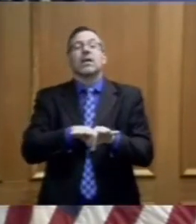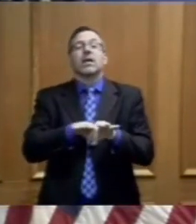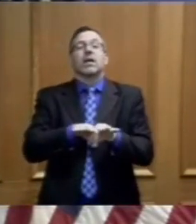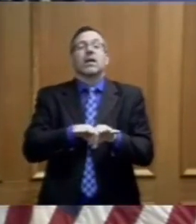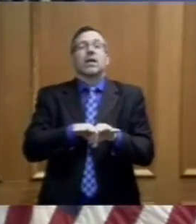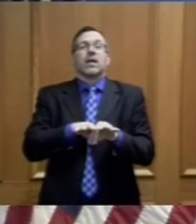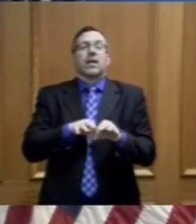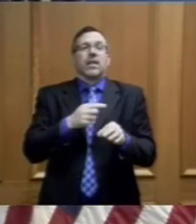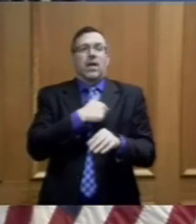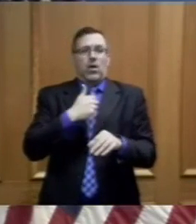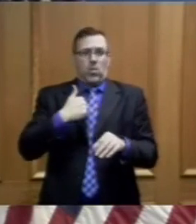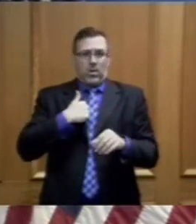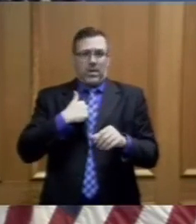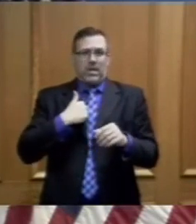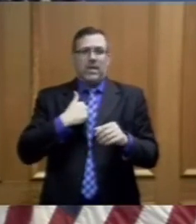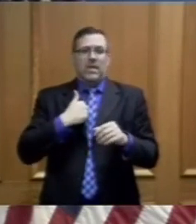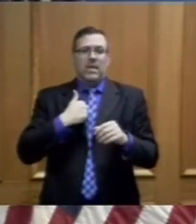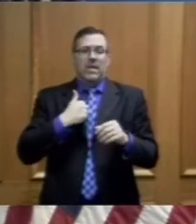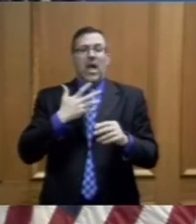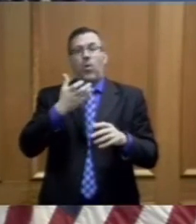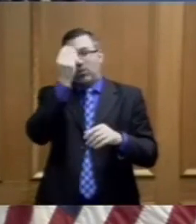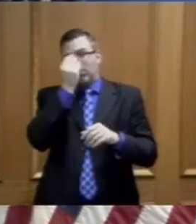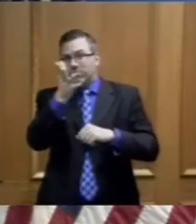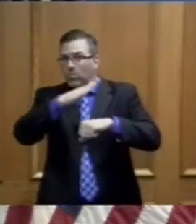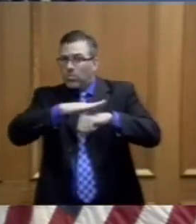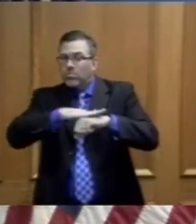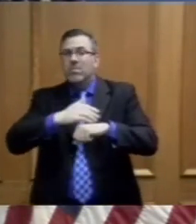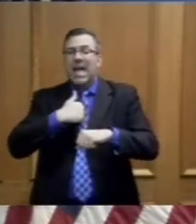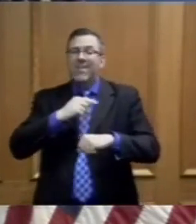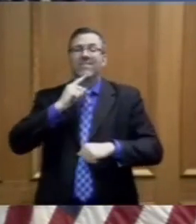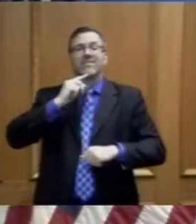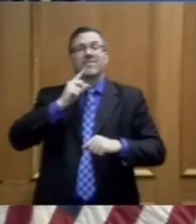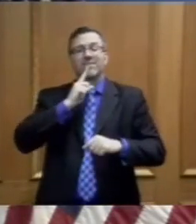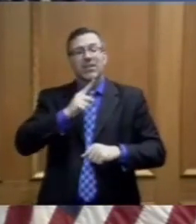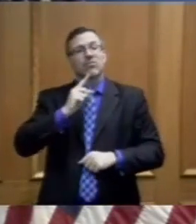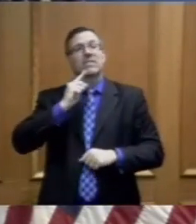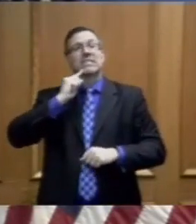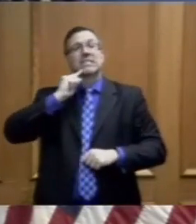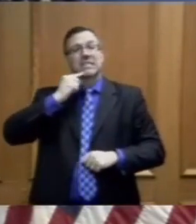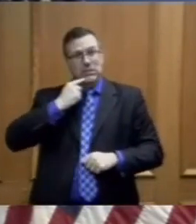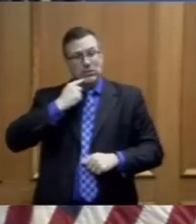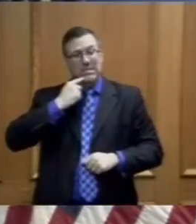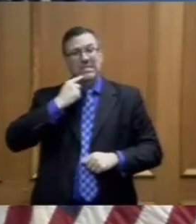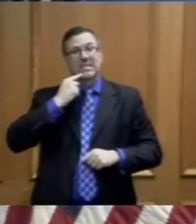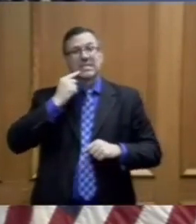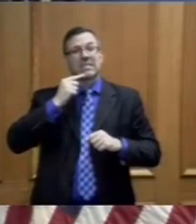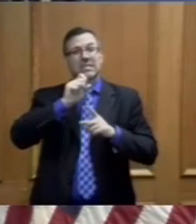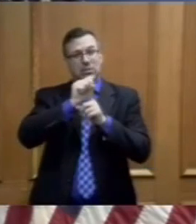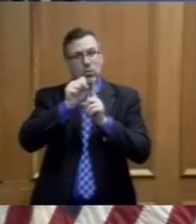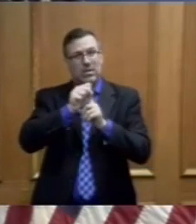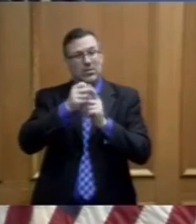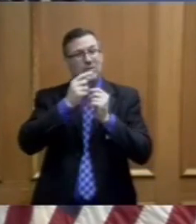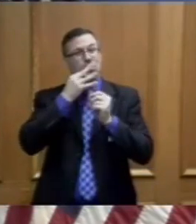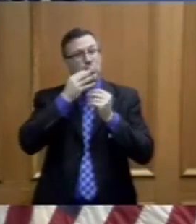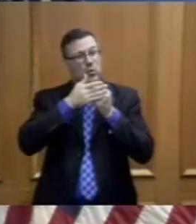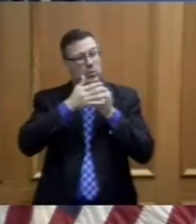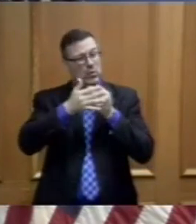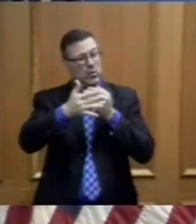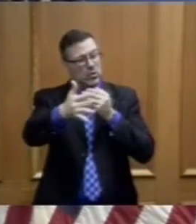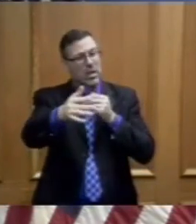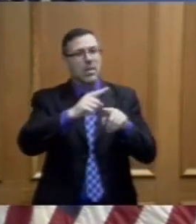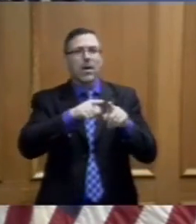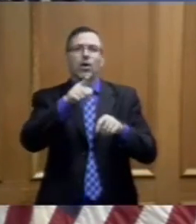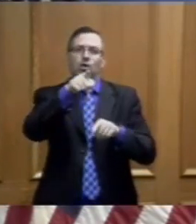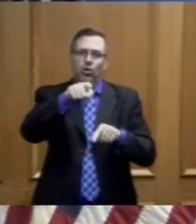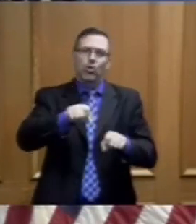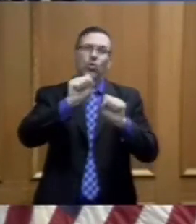have a very difficult situation ahead of us, but every one of us can do something about it.